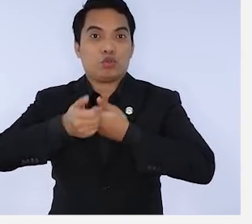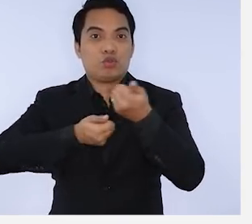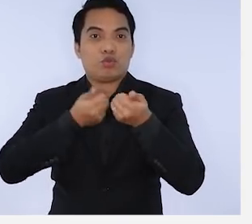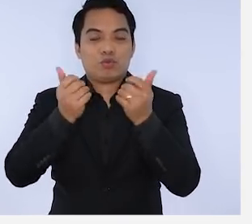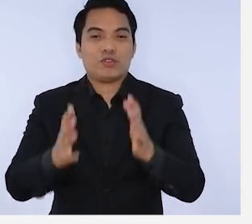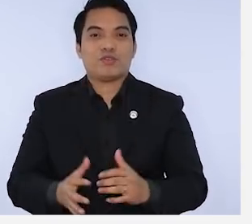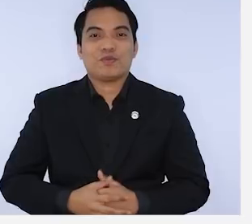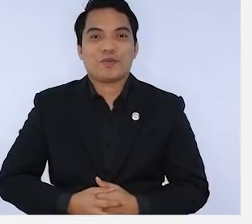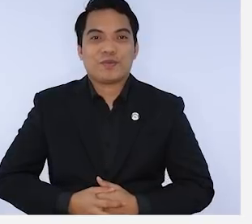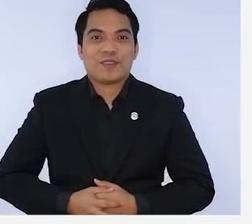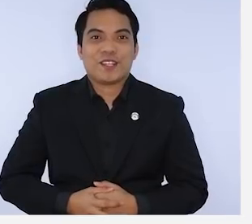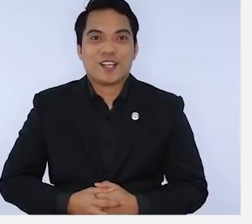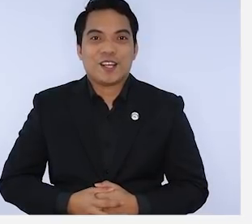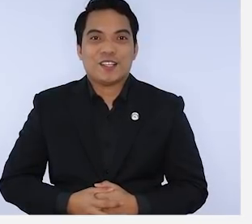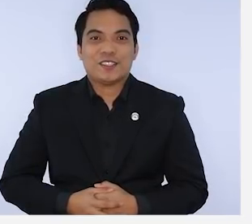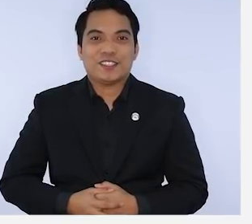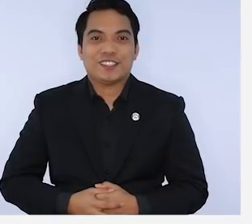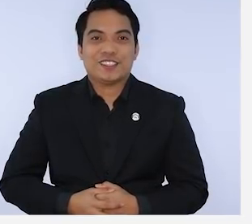administration.